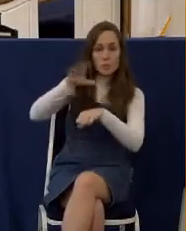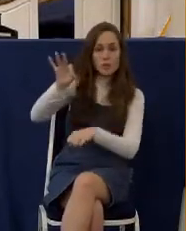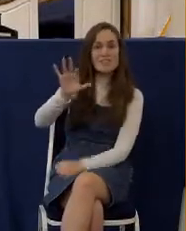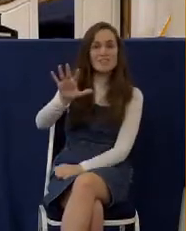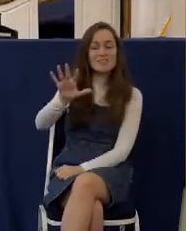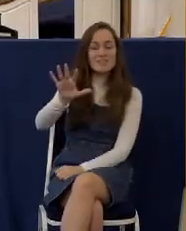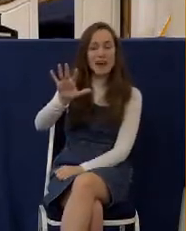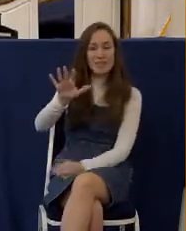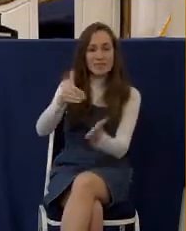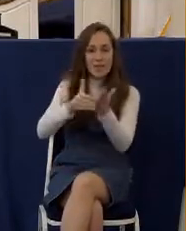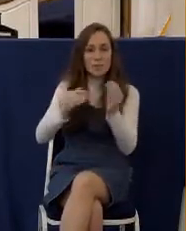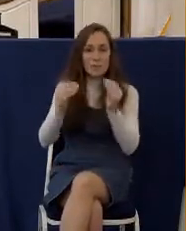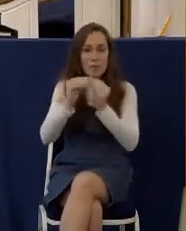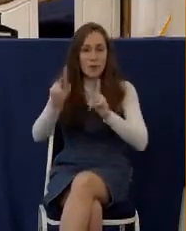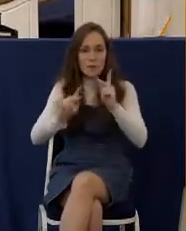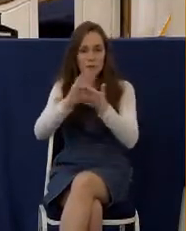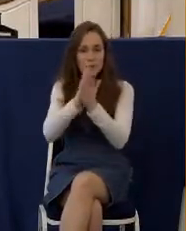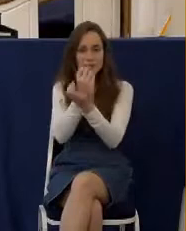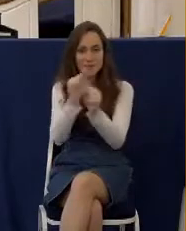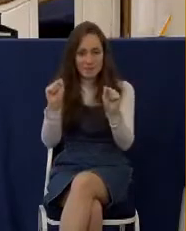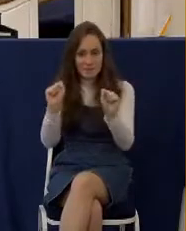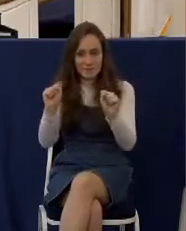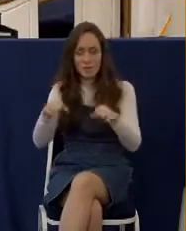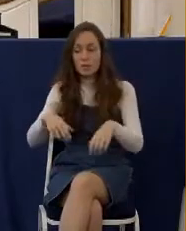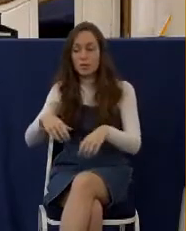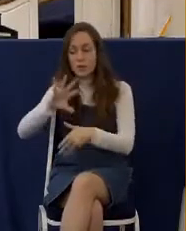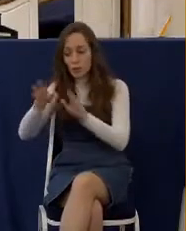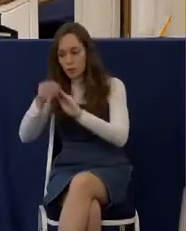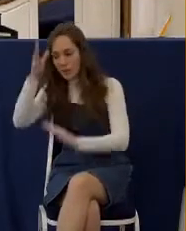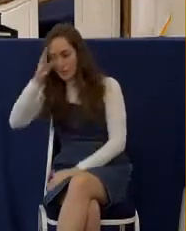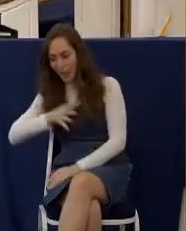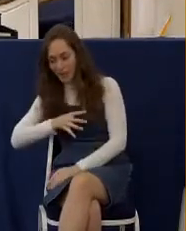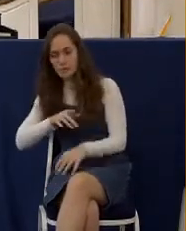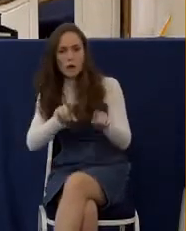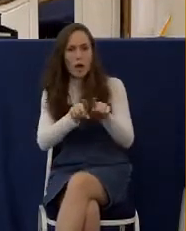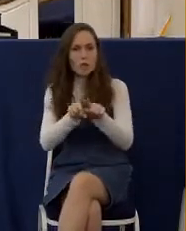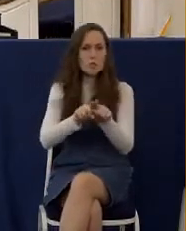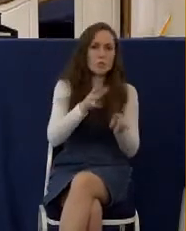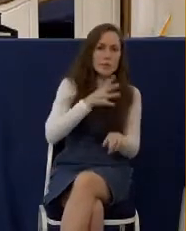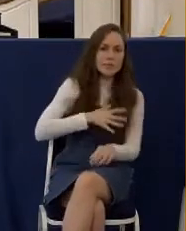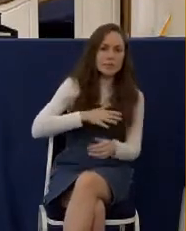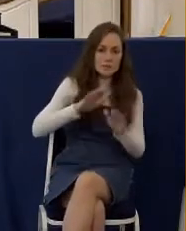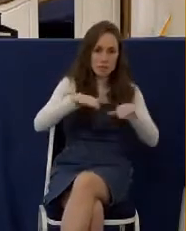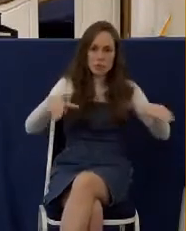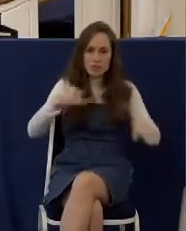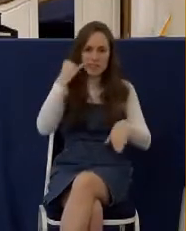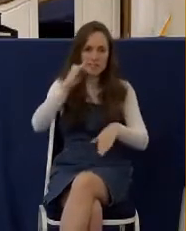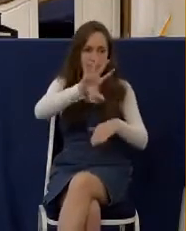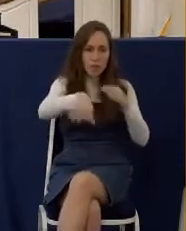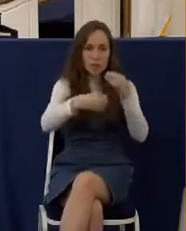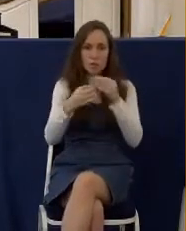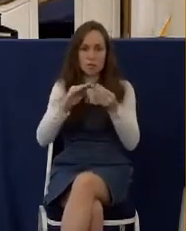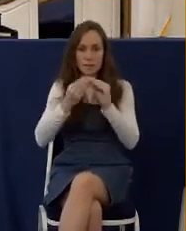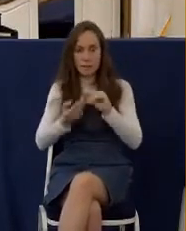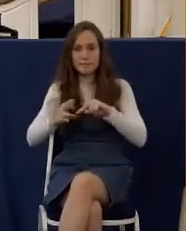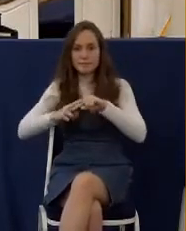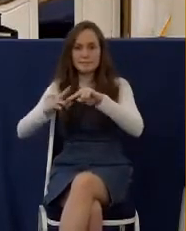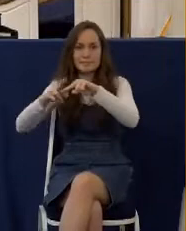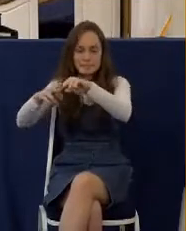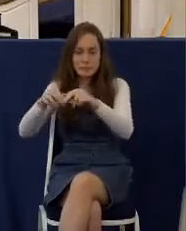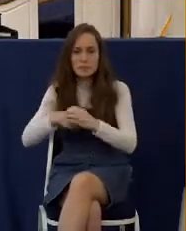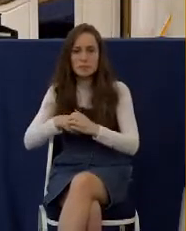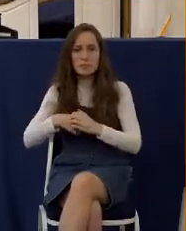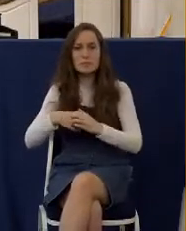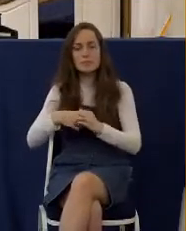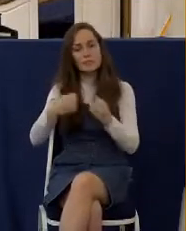are counting the men, but if you count women and children, that number really grows. And many of those pilgrims